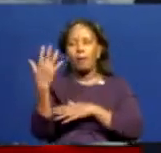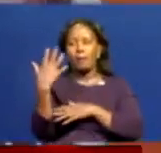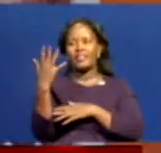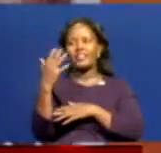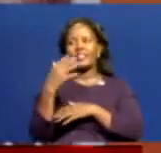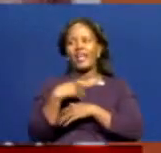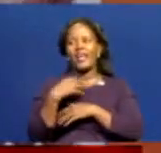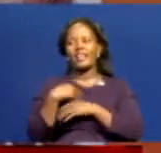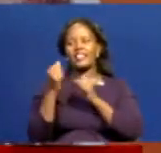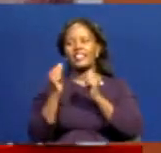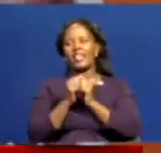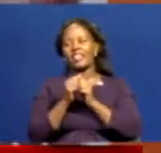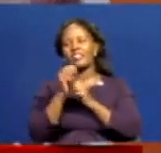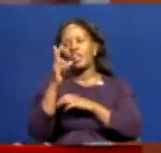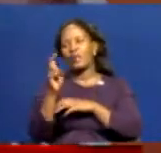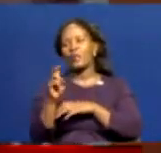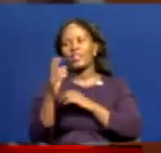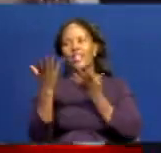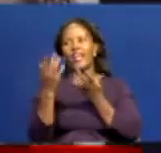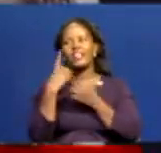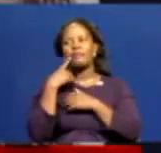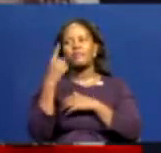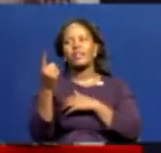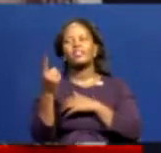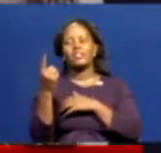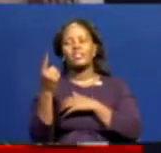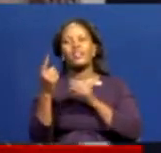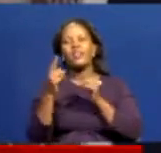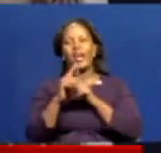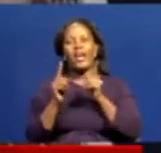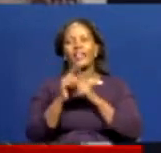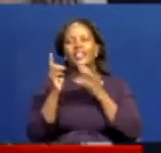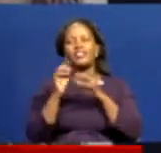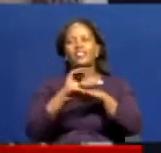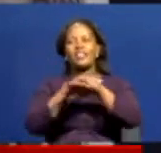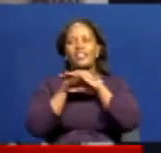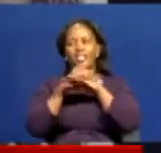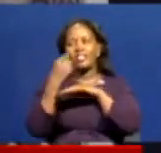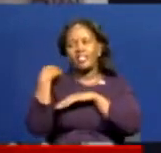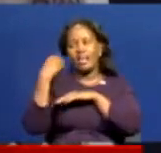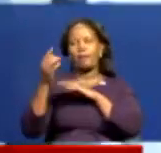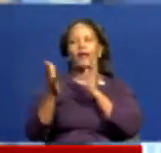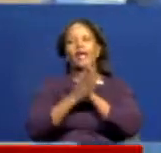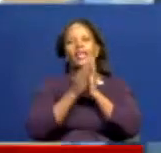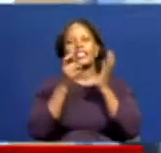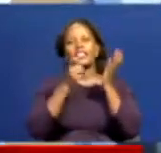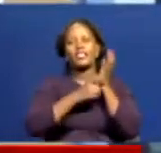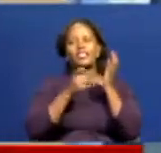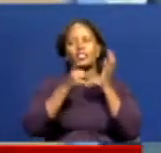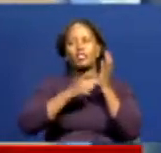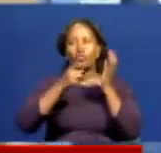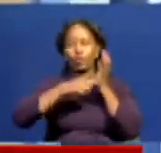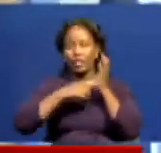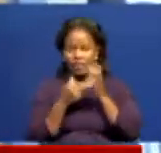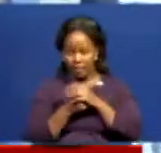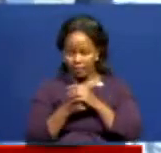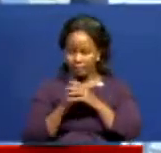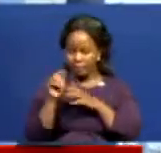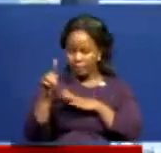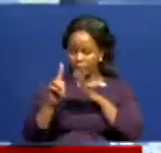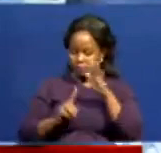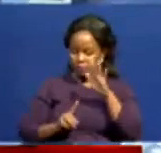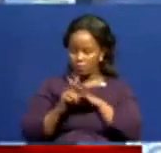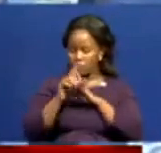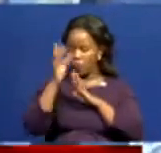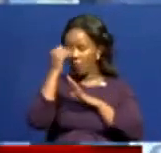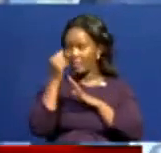100 shillings were released in Arabic, English numerals and in Swahili. Why that happened is these notes